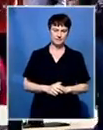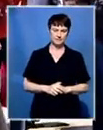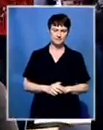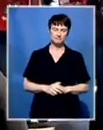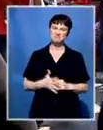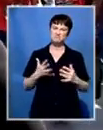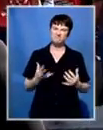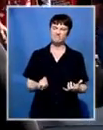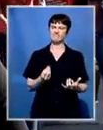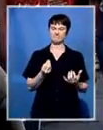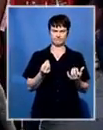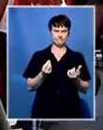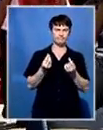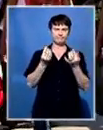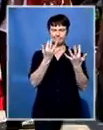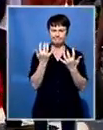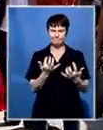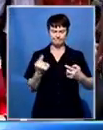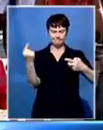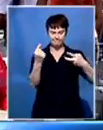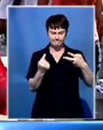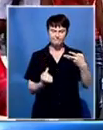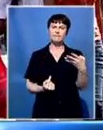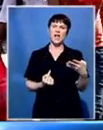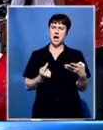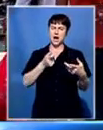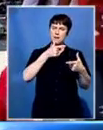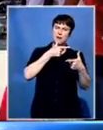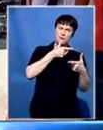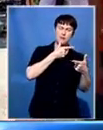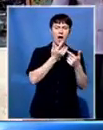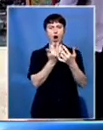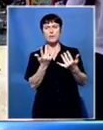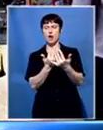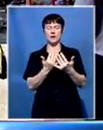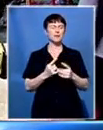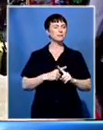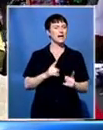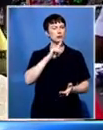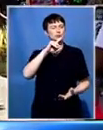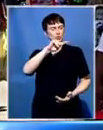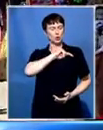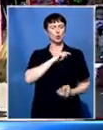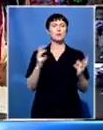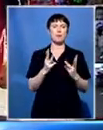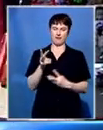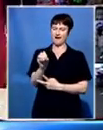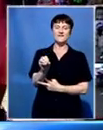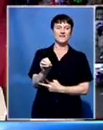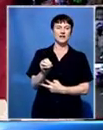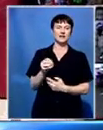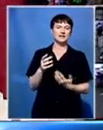Beyond the figures are the real faces affected by crime. Well, it has no color, age,